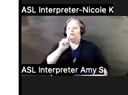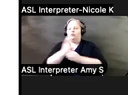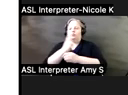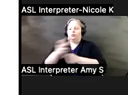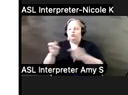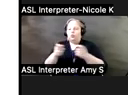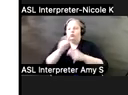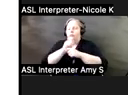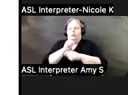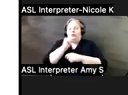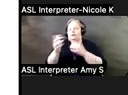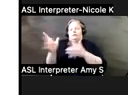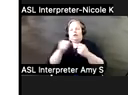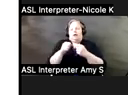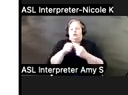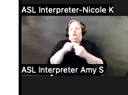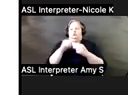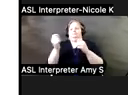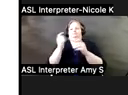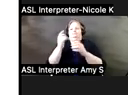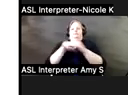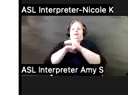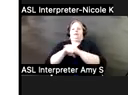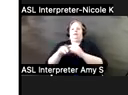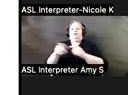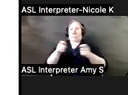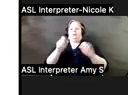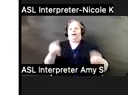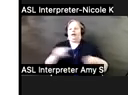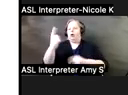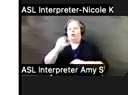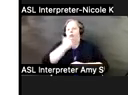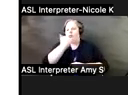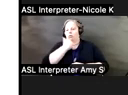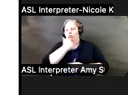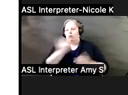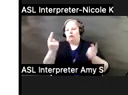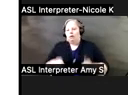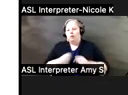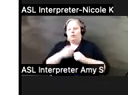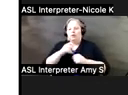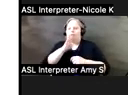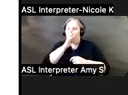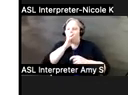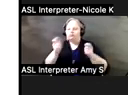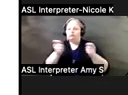way to access controls in games. And there's always mistakes by these voice control programs as well.